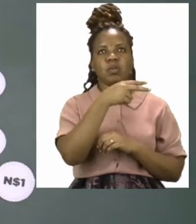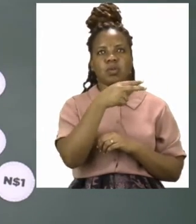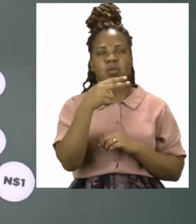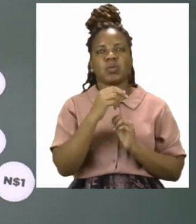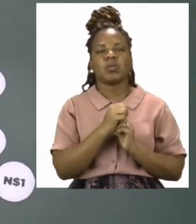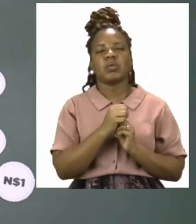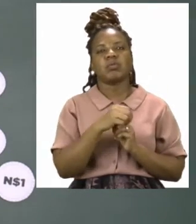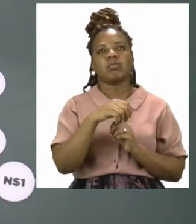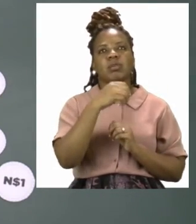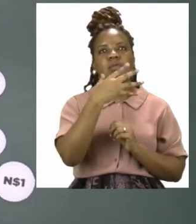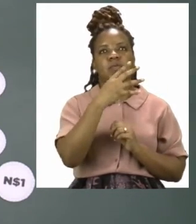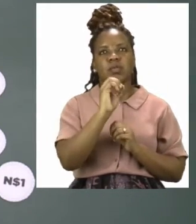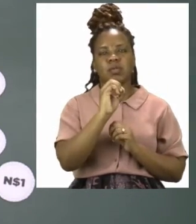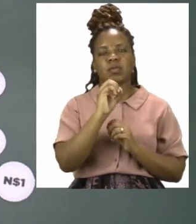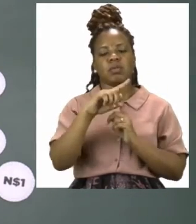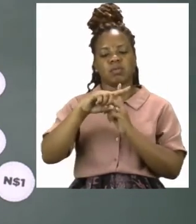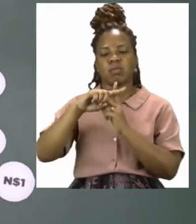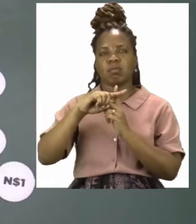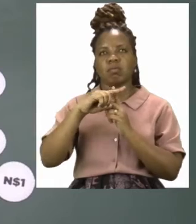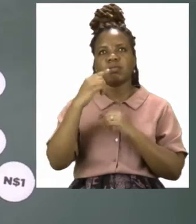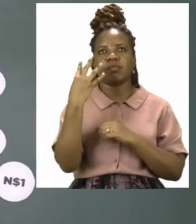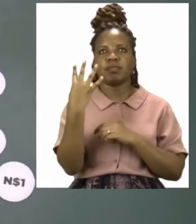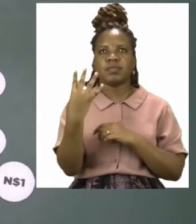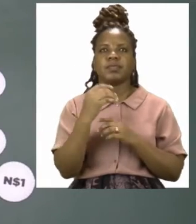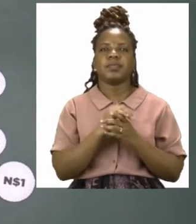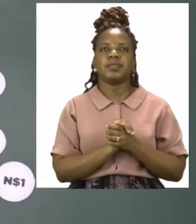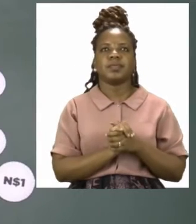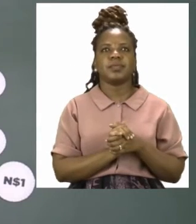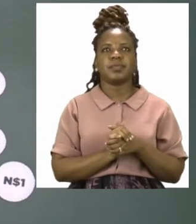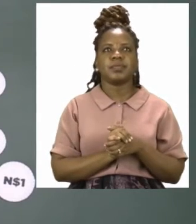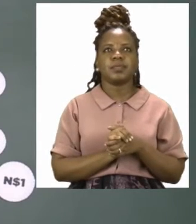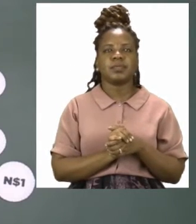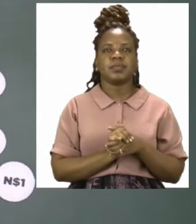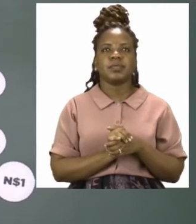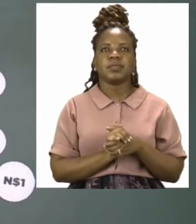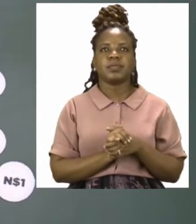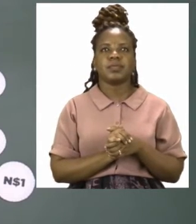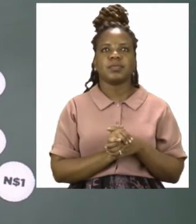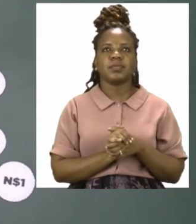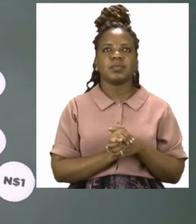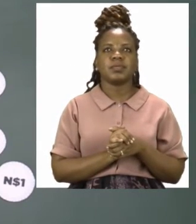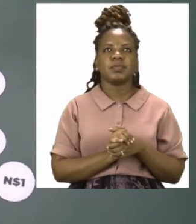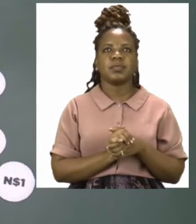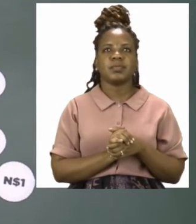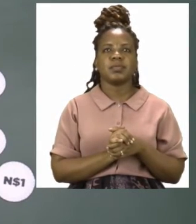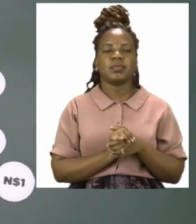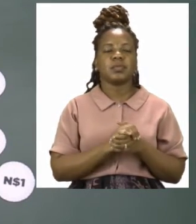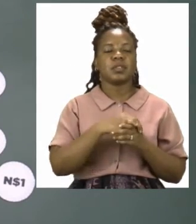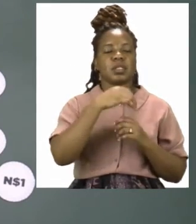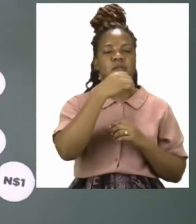easy to find your answer if you say it out loud. Because we are saying 54,